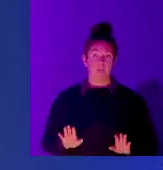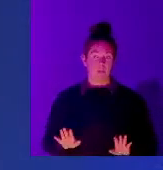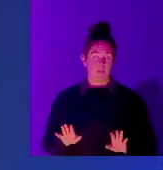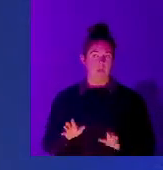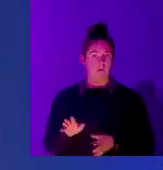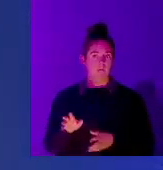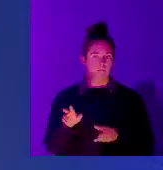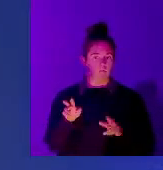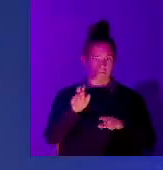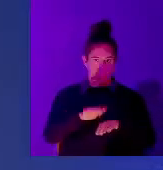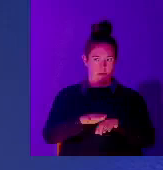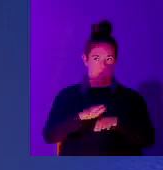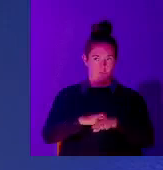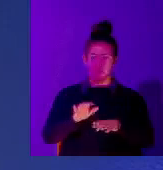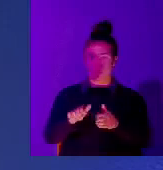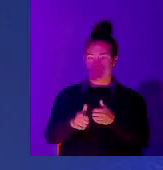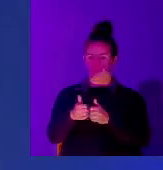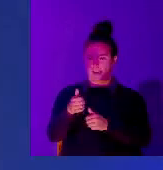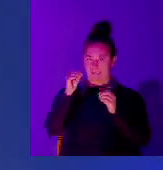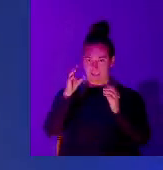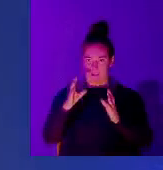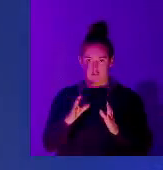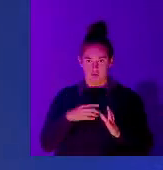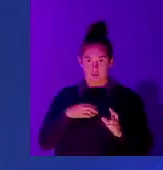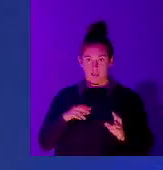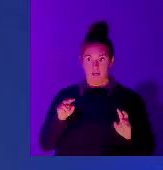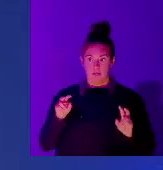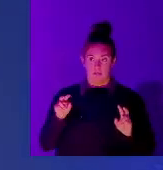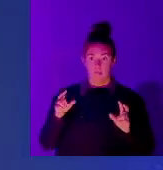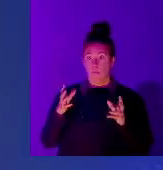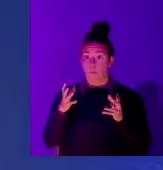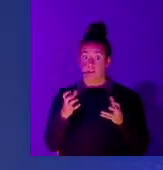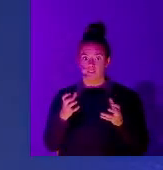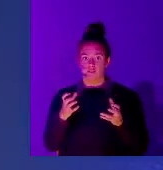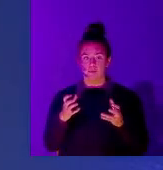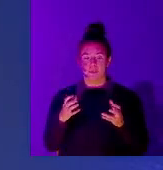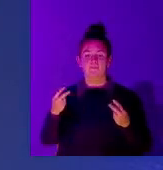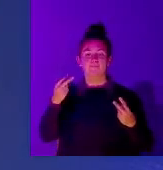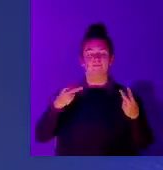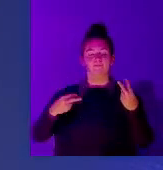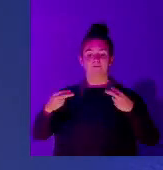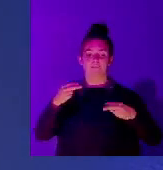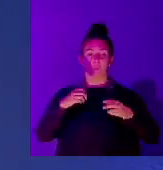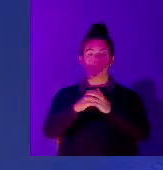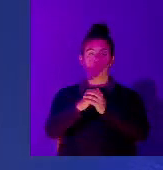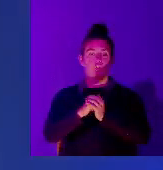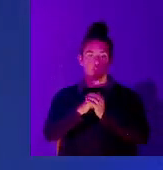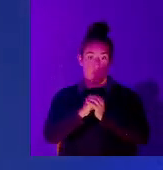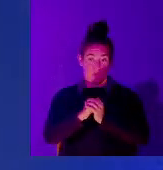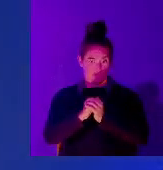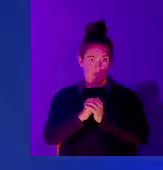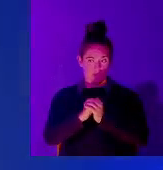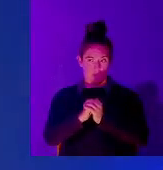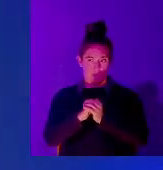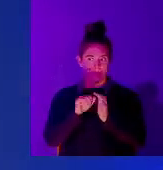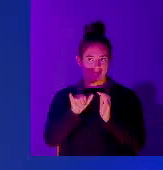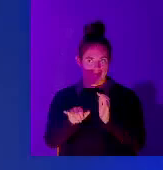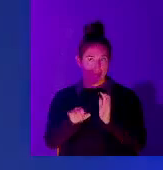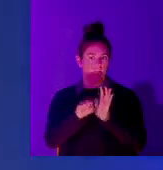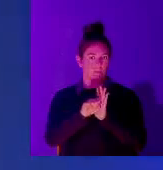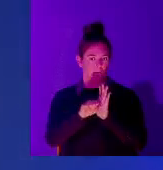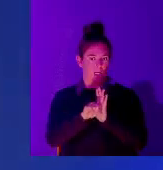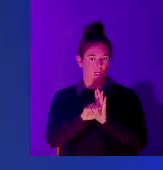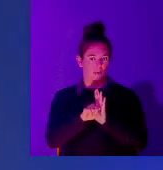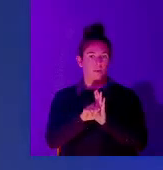and idolized by those who follow him or her. It is a sign that they are false and are